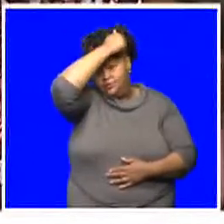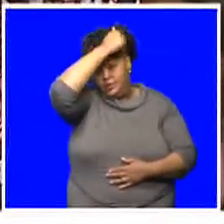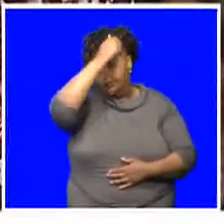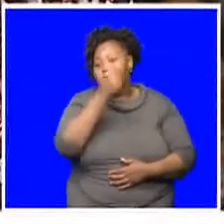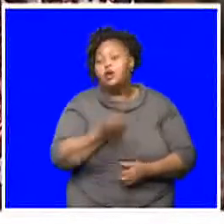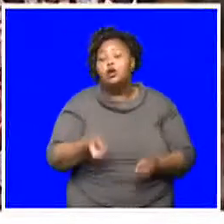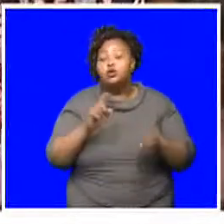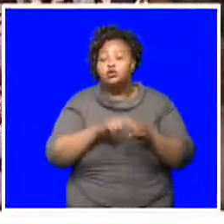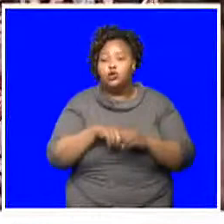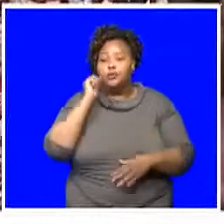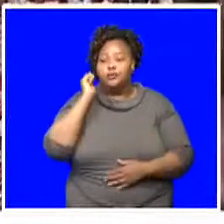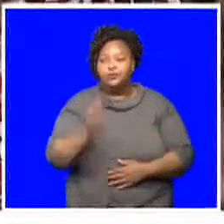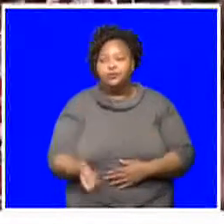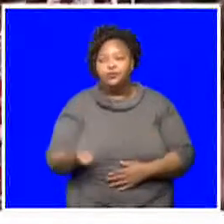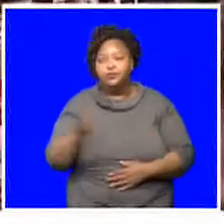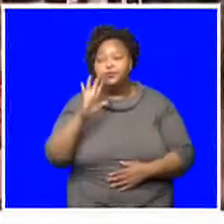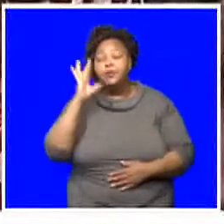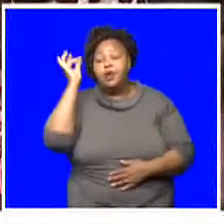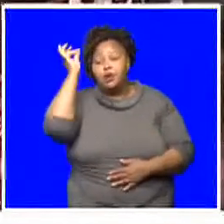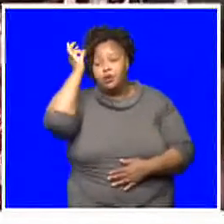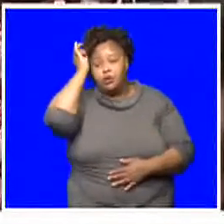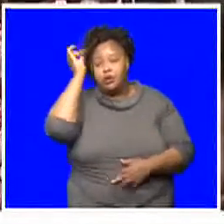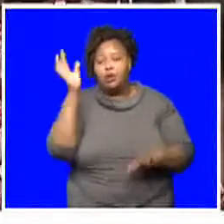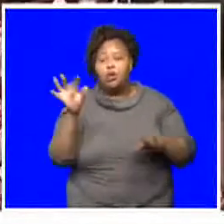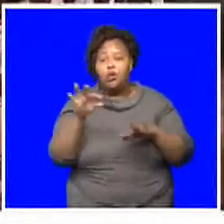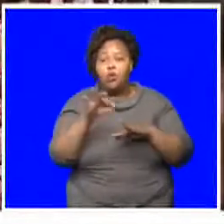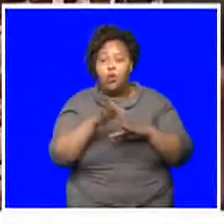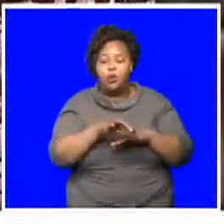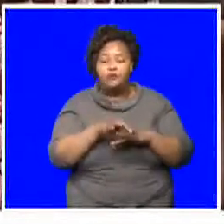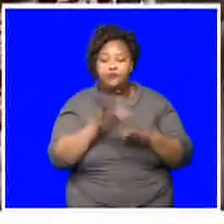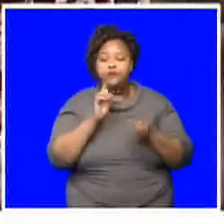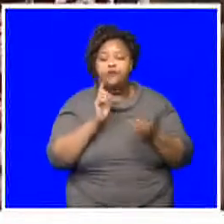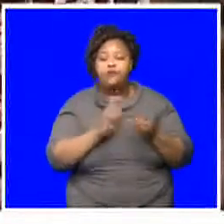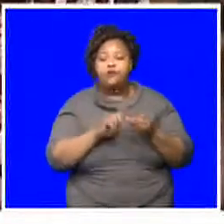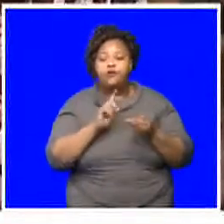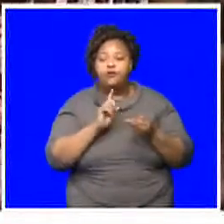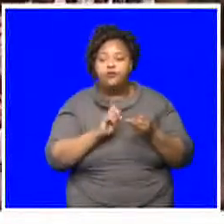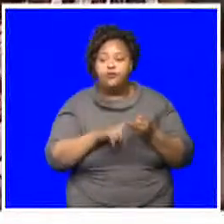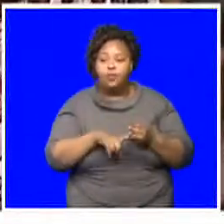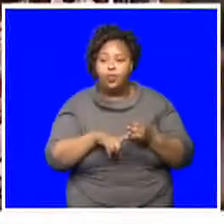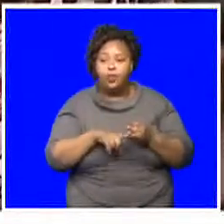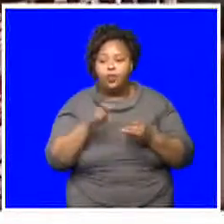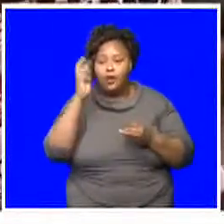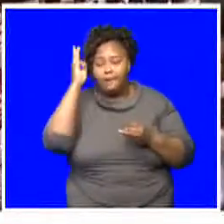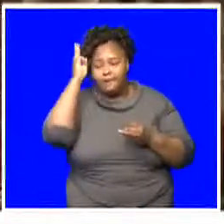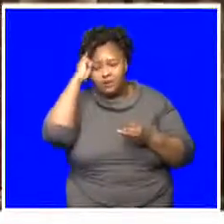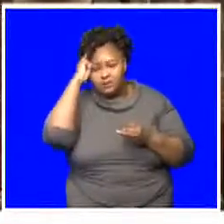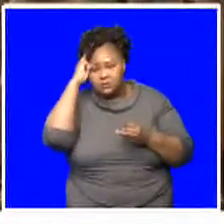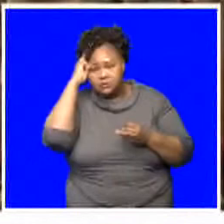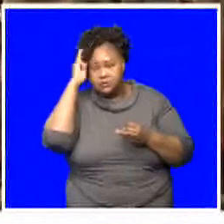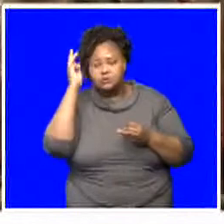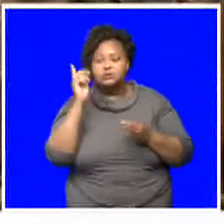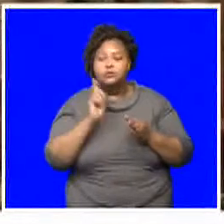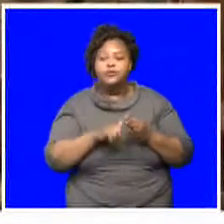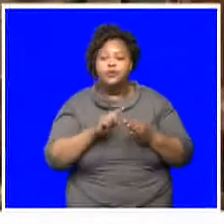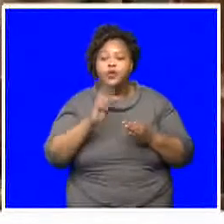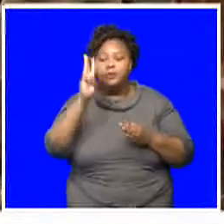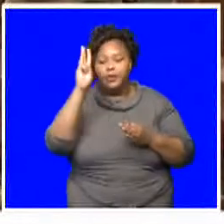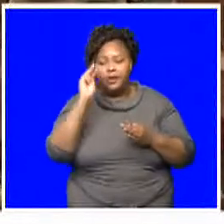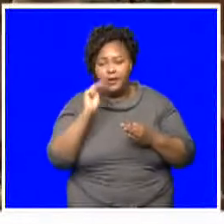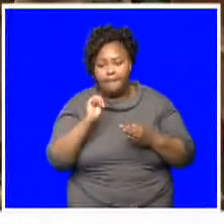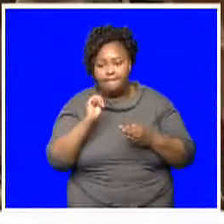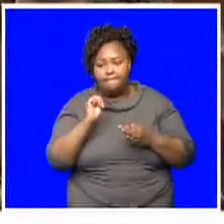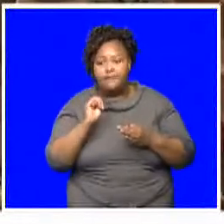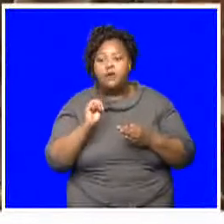His Majesty the King was joined by Emakhosikati, their Royal Highnesses, princes and princesses, the Prime